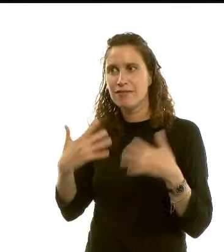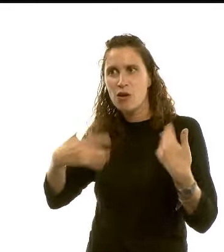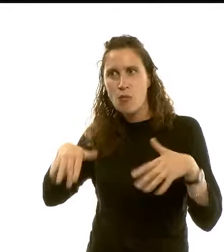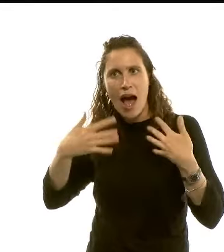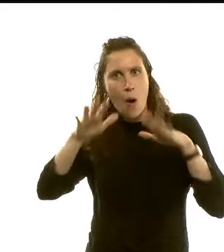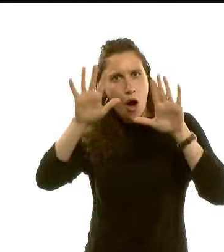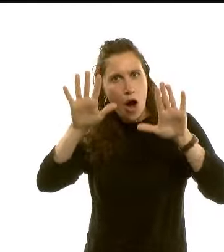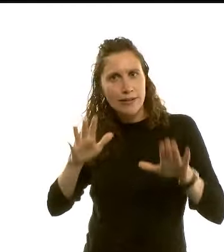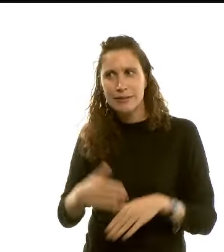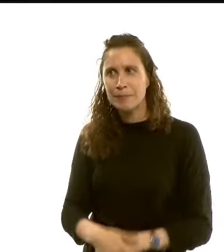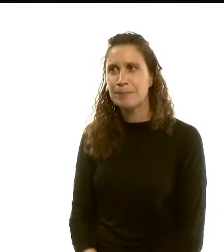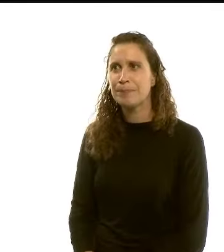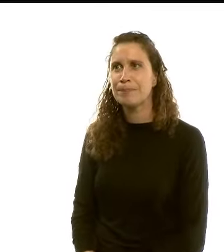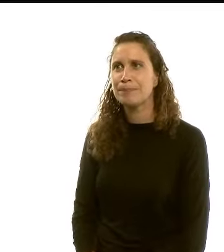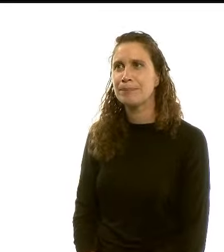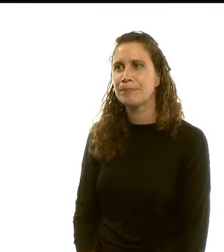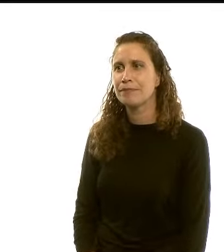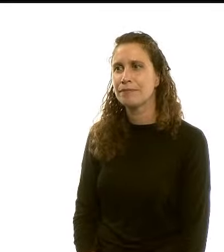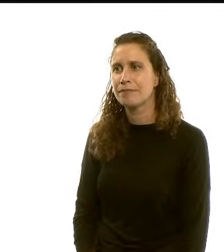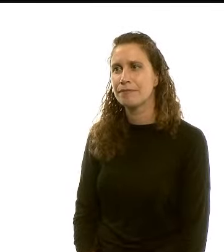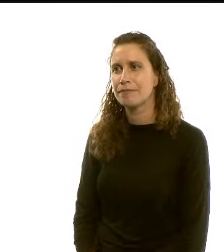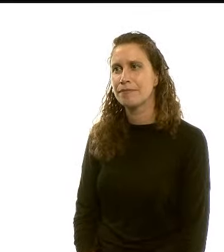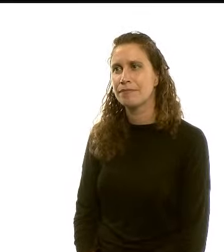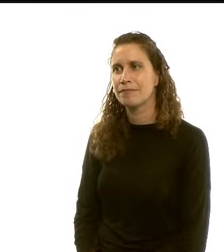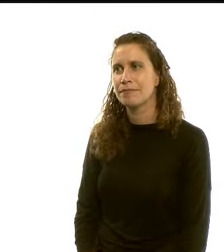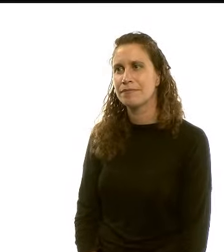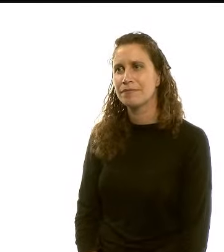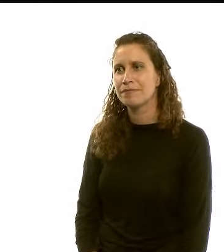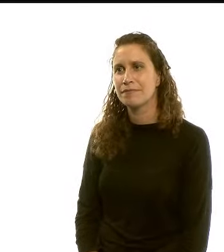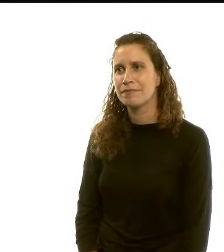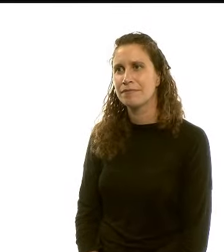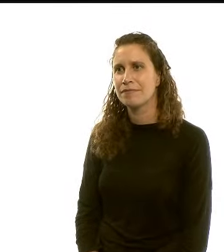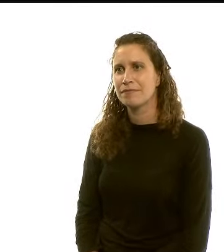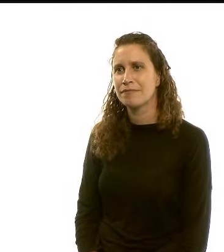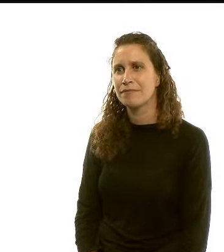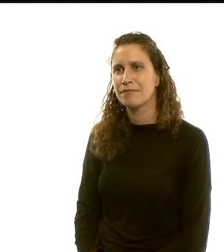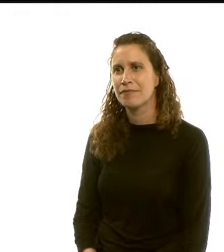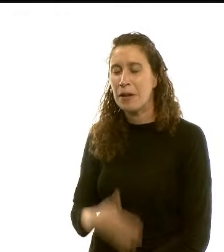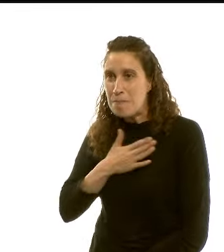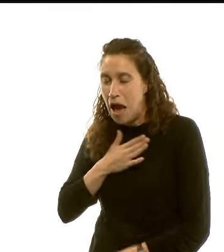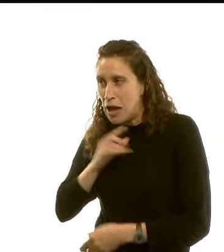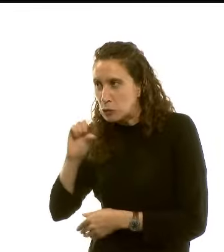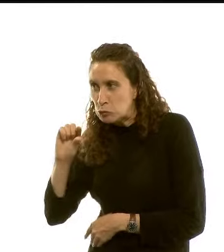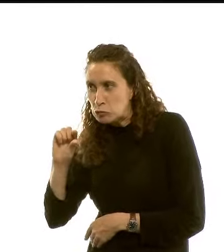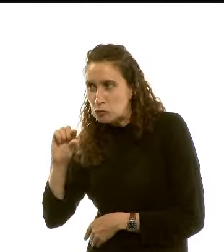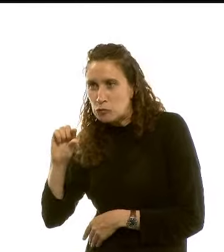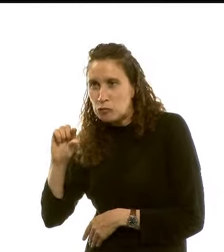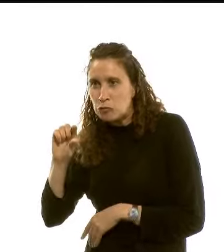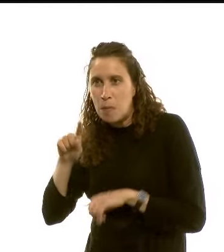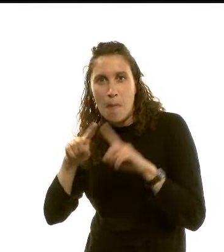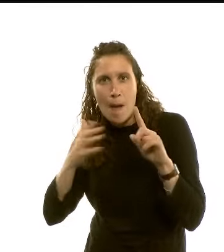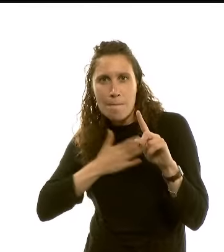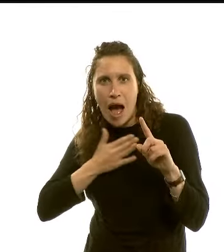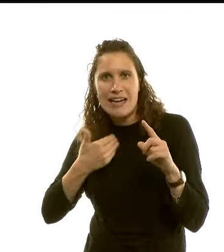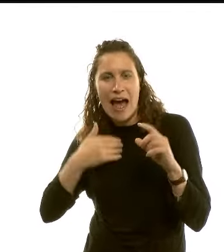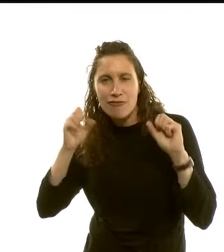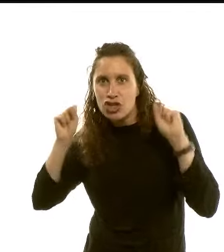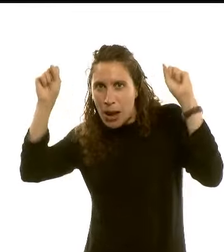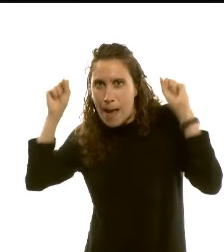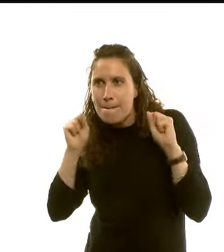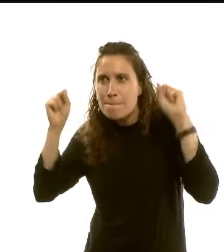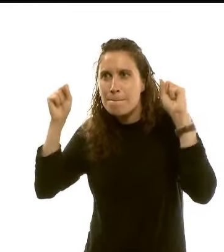incredible. Yeah. Well, here's mine. It's you know, yours might be slightly bigger, but mine has a gym. I put in a